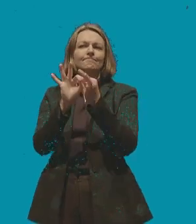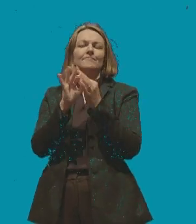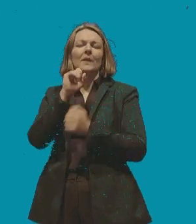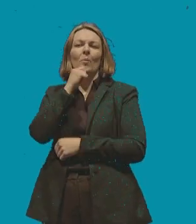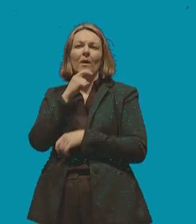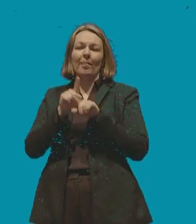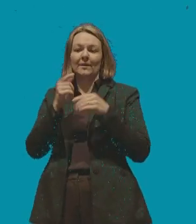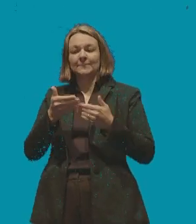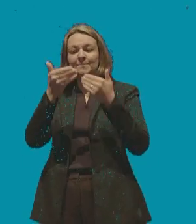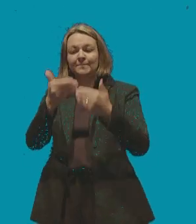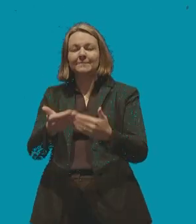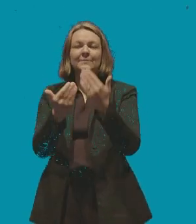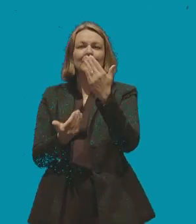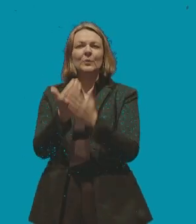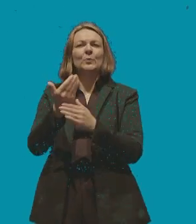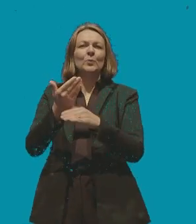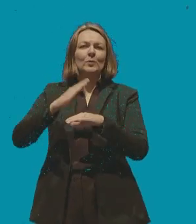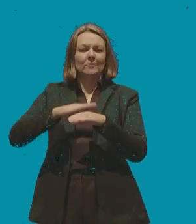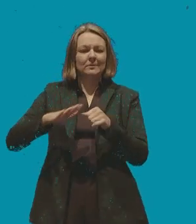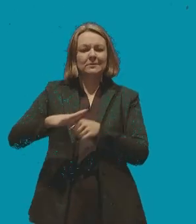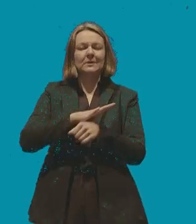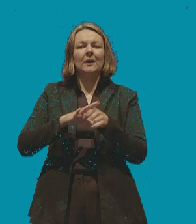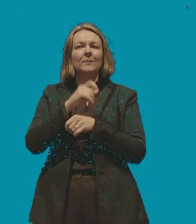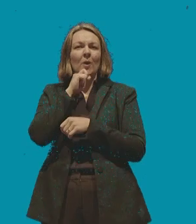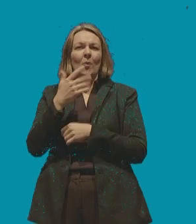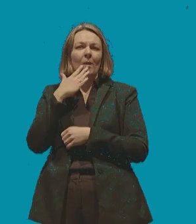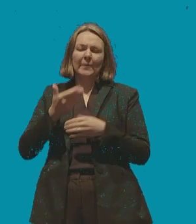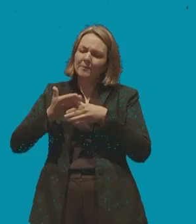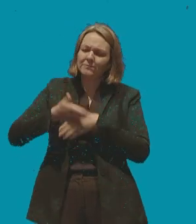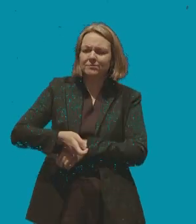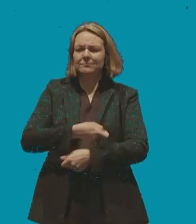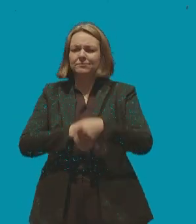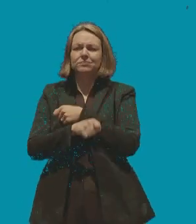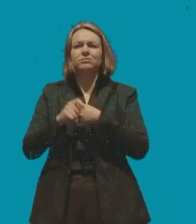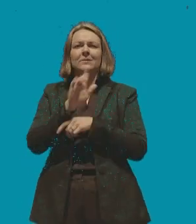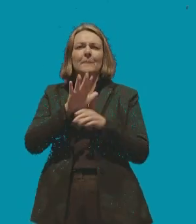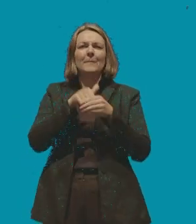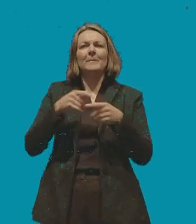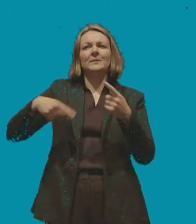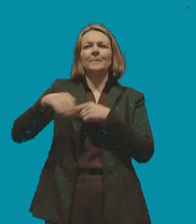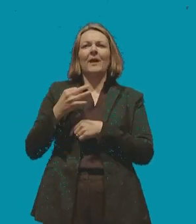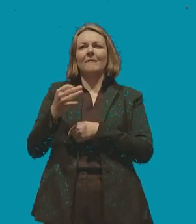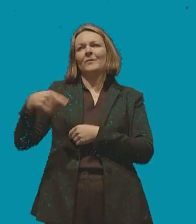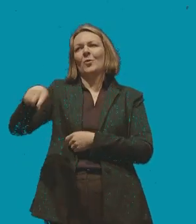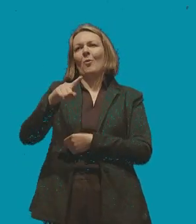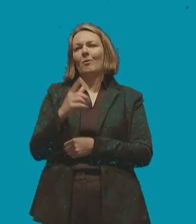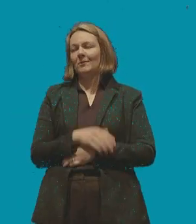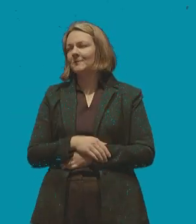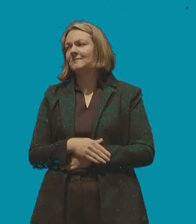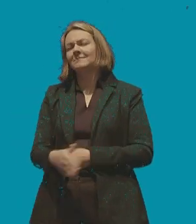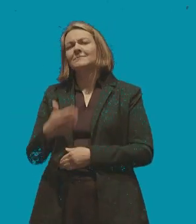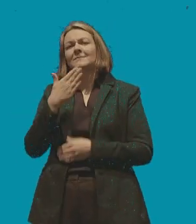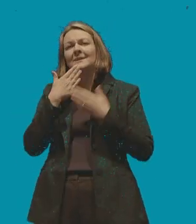enters a new era, I will work tirelessly on behalf of all of you and members of PCS. I also want to thank